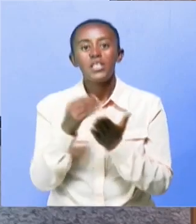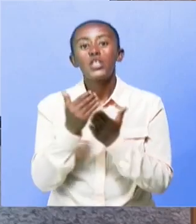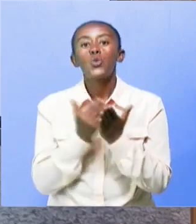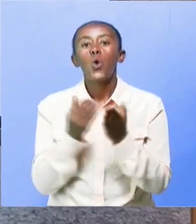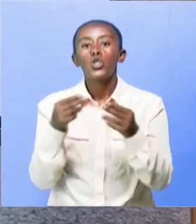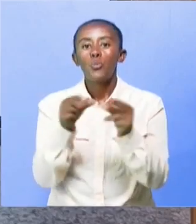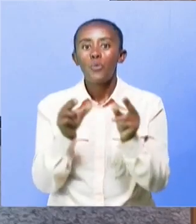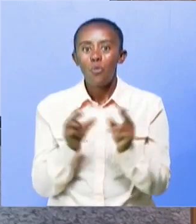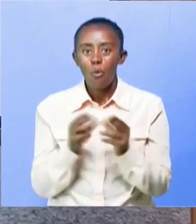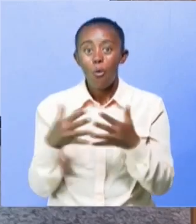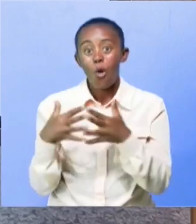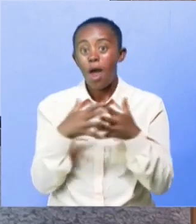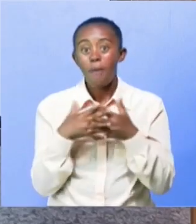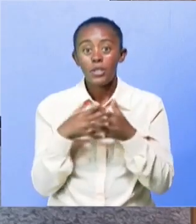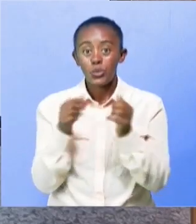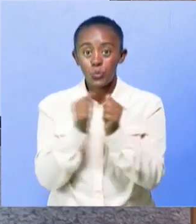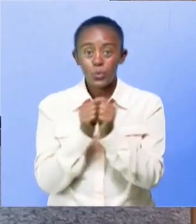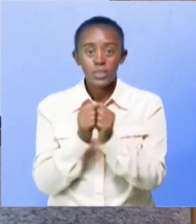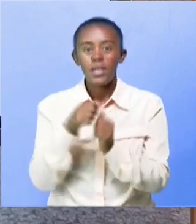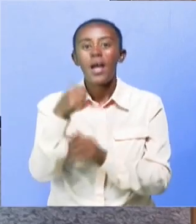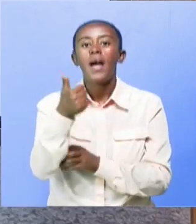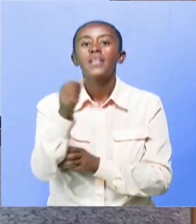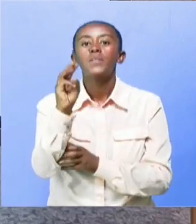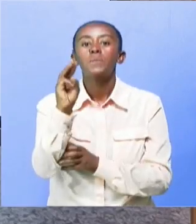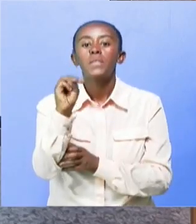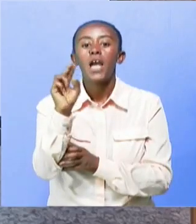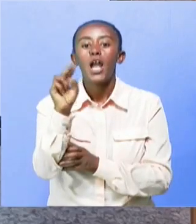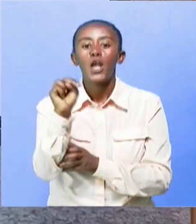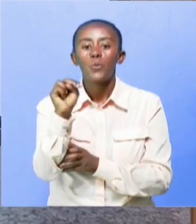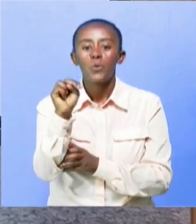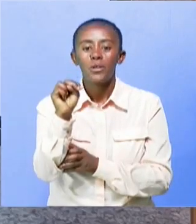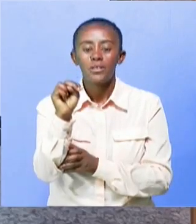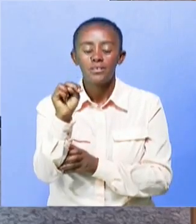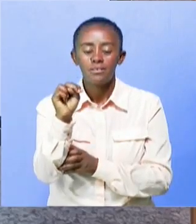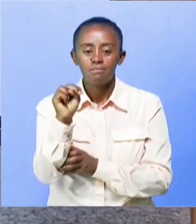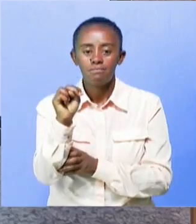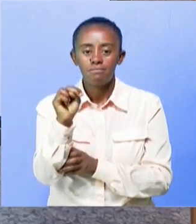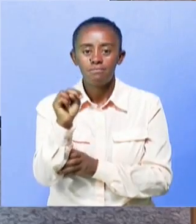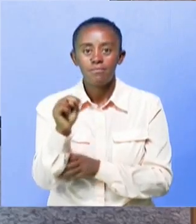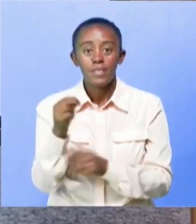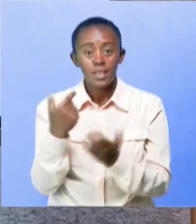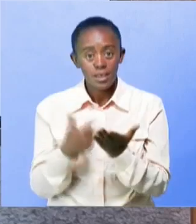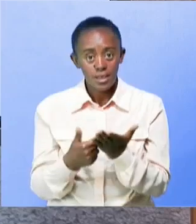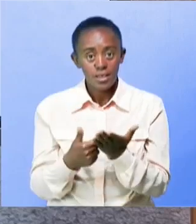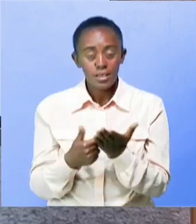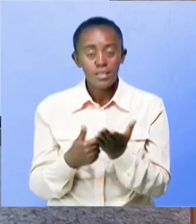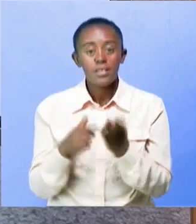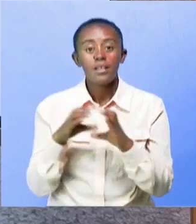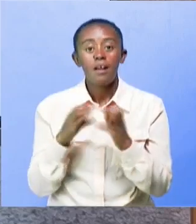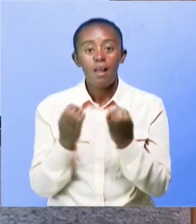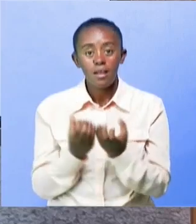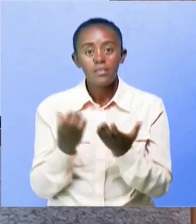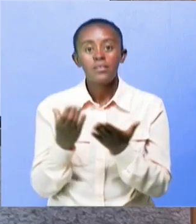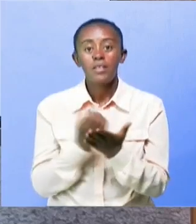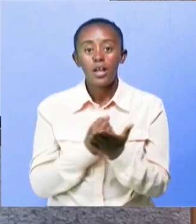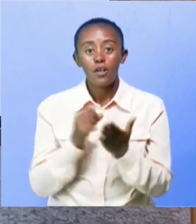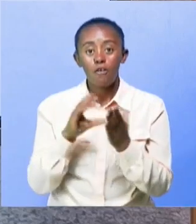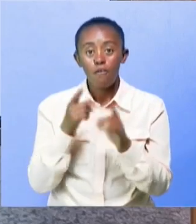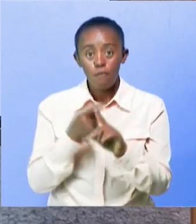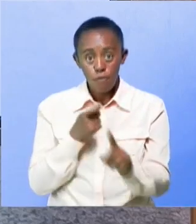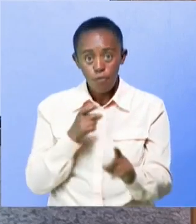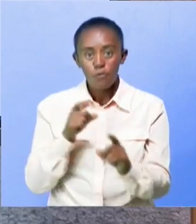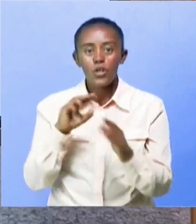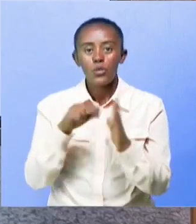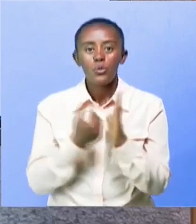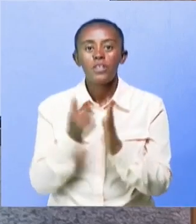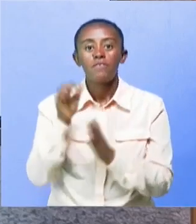Education Bureau in collaboration with Addis Media Network. This class is taken from Unit